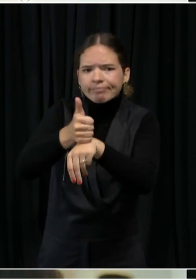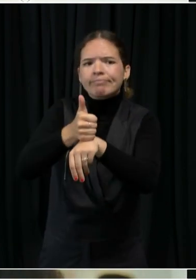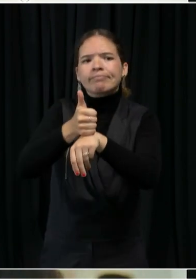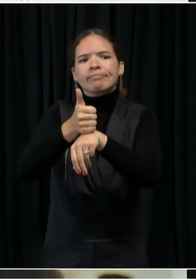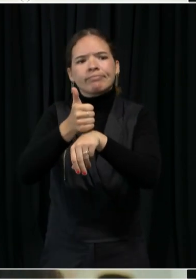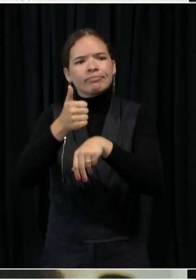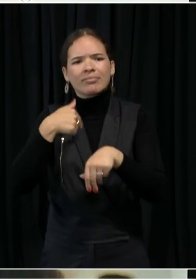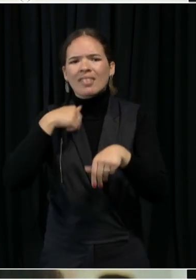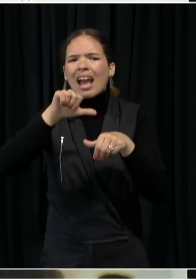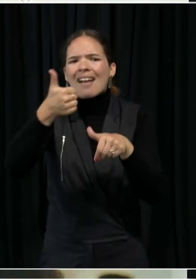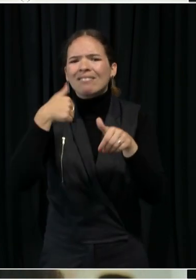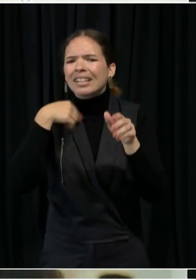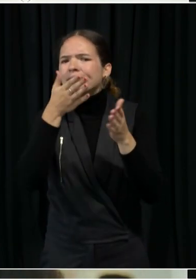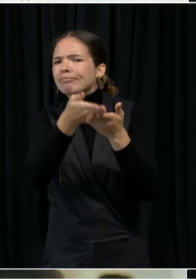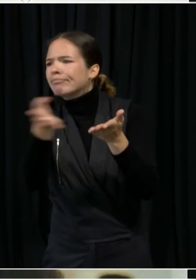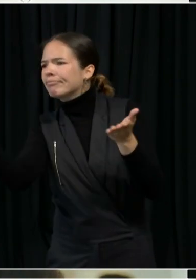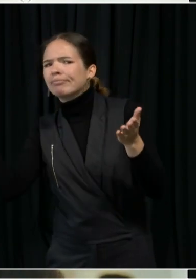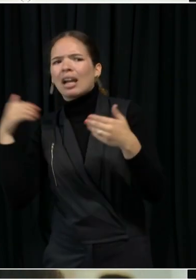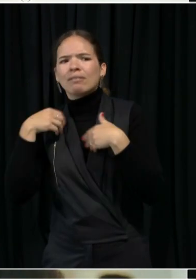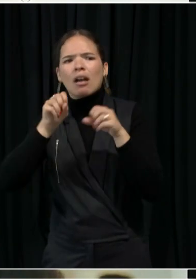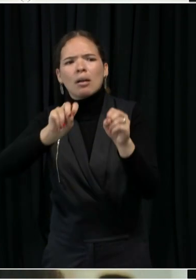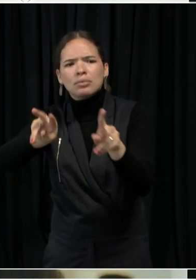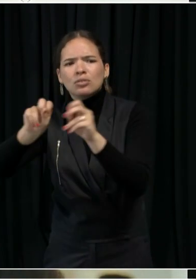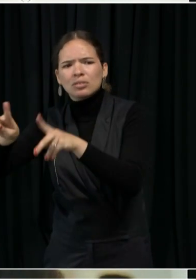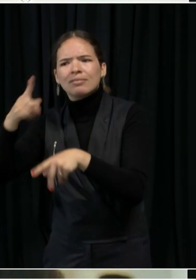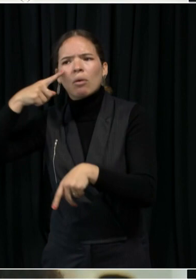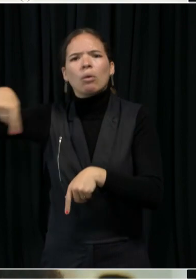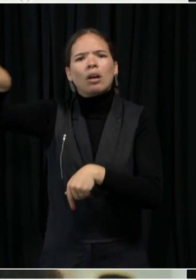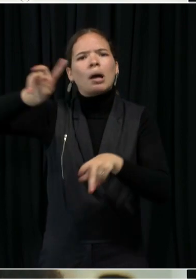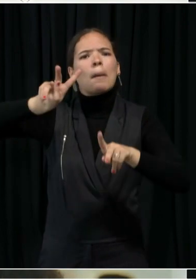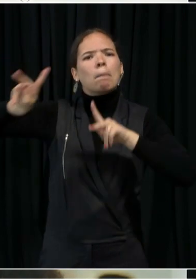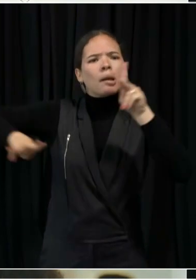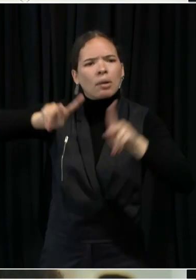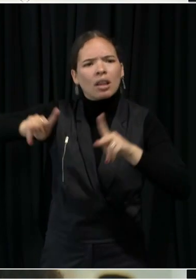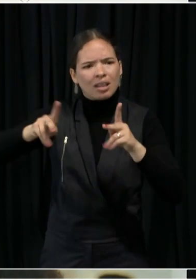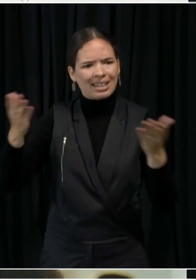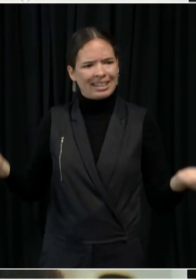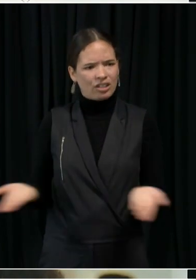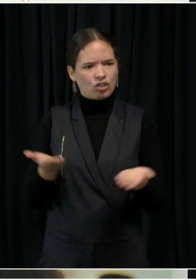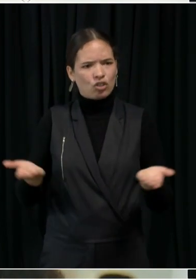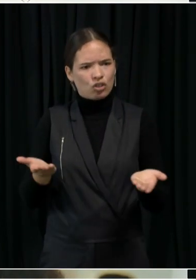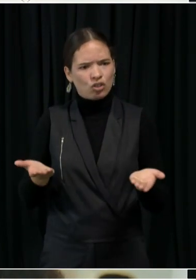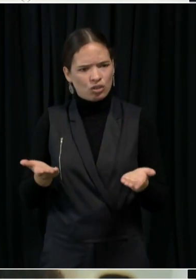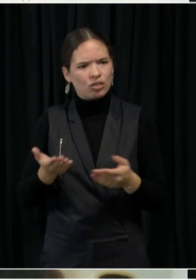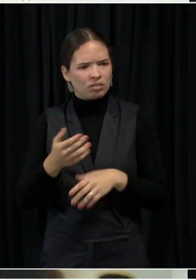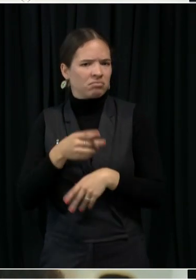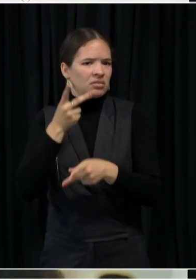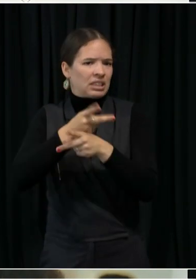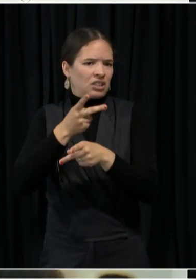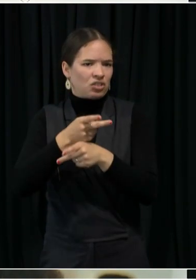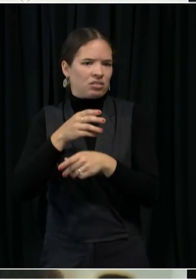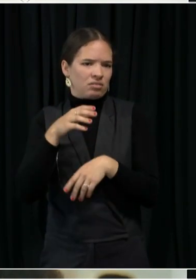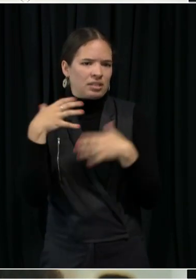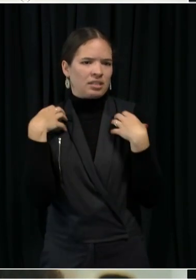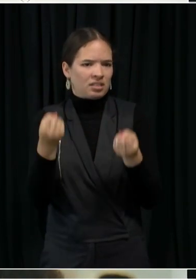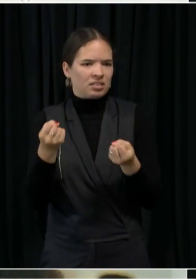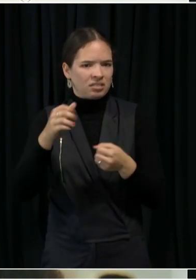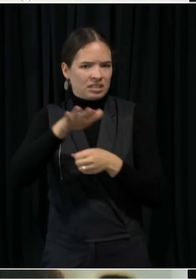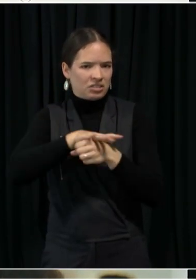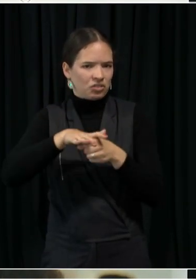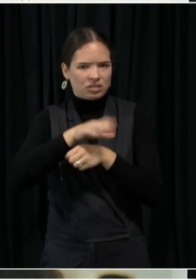another opportunity for people to be served for health care here in the District of